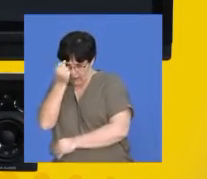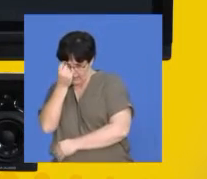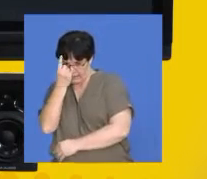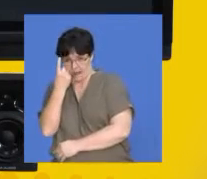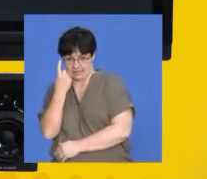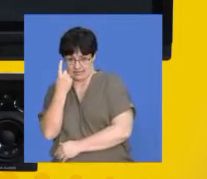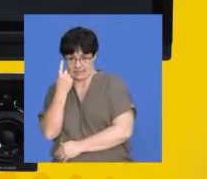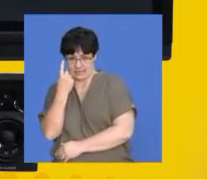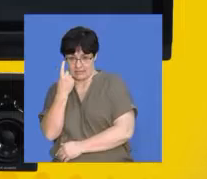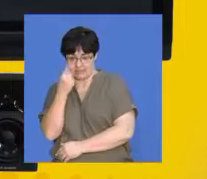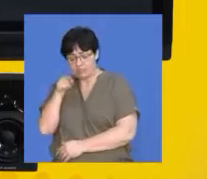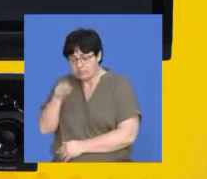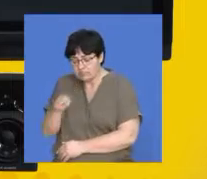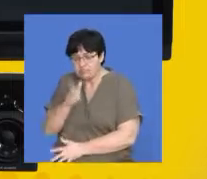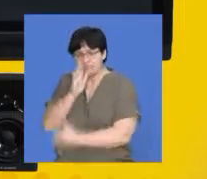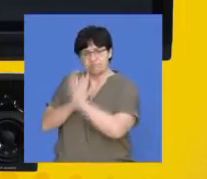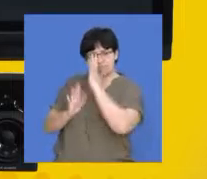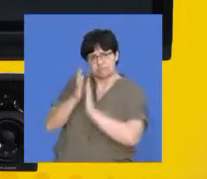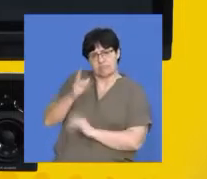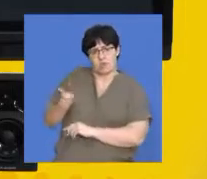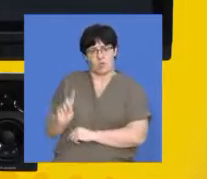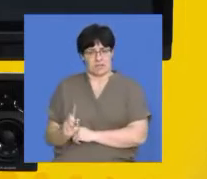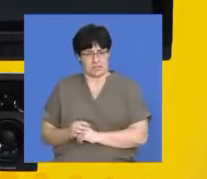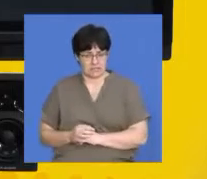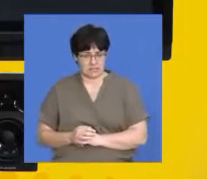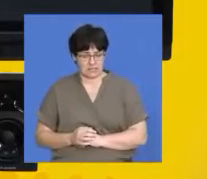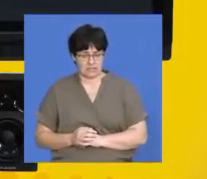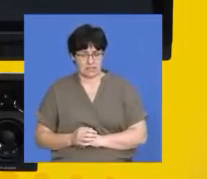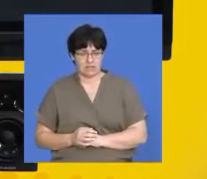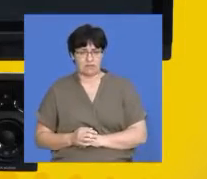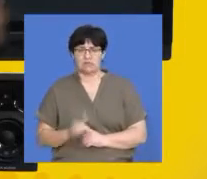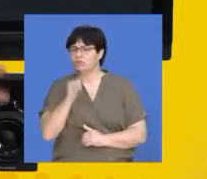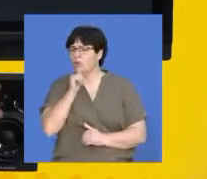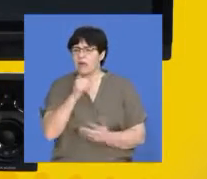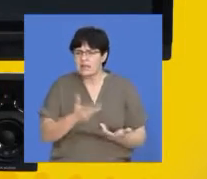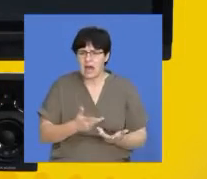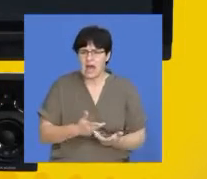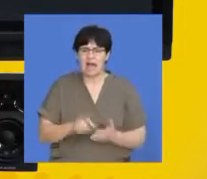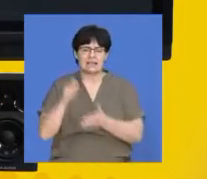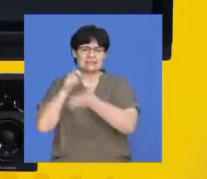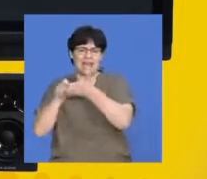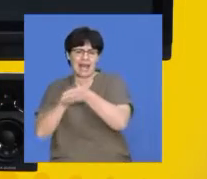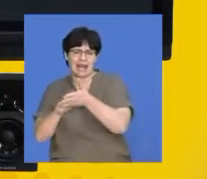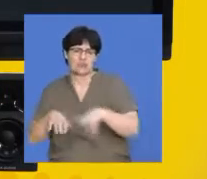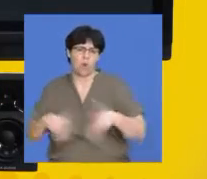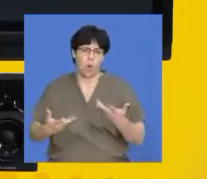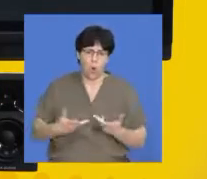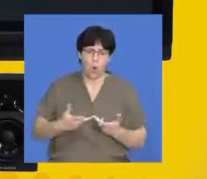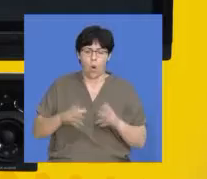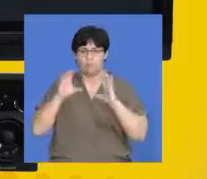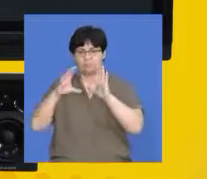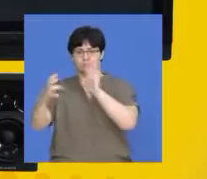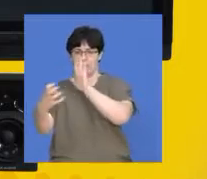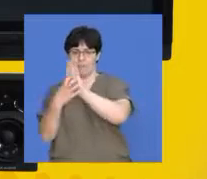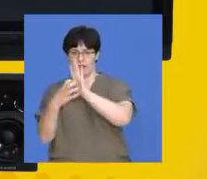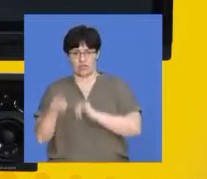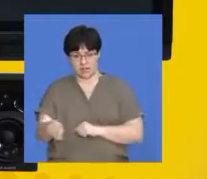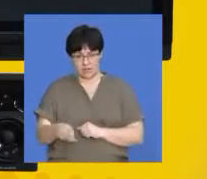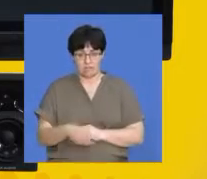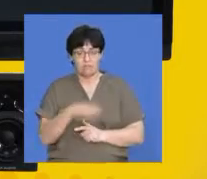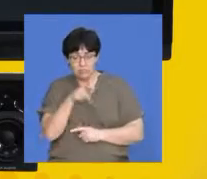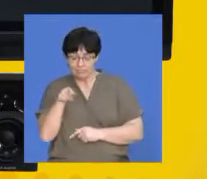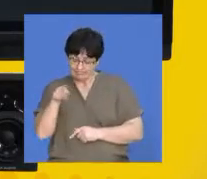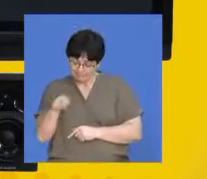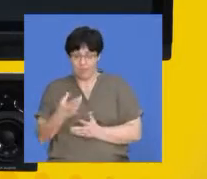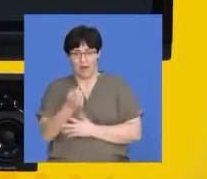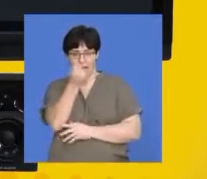to understand what the source is about. It doesn't matter if it is a textual or a visual source. You always have to